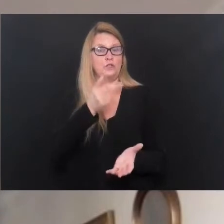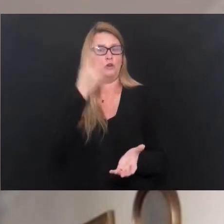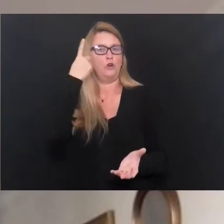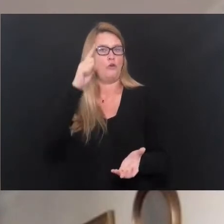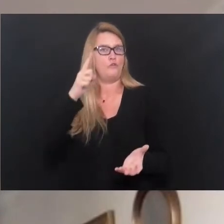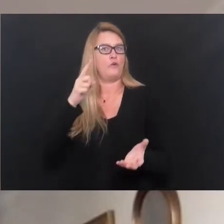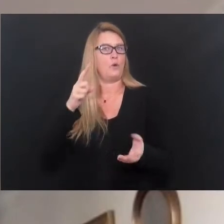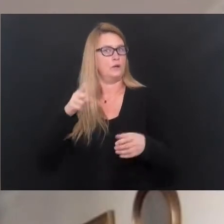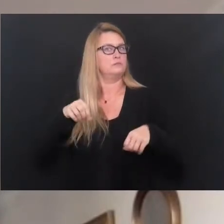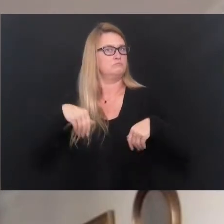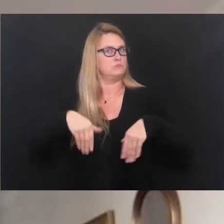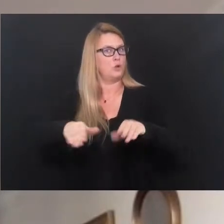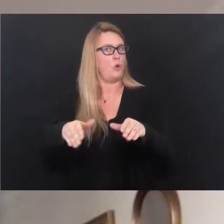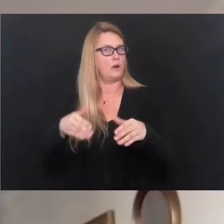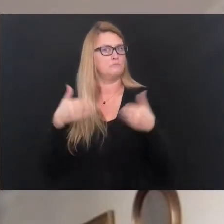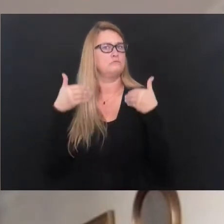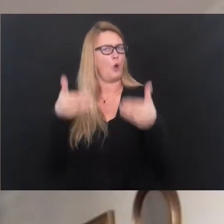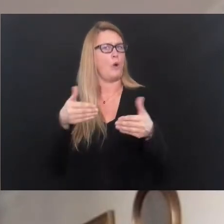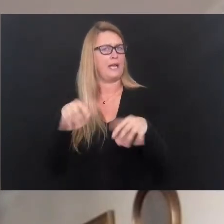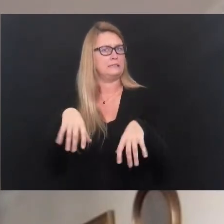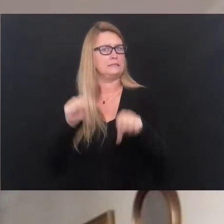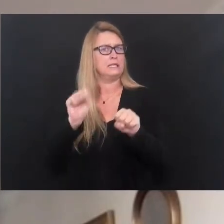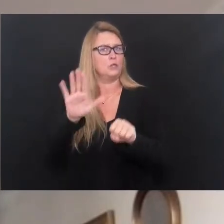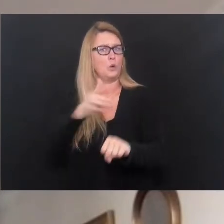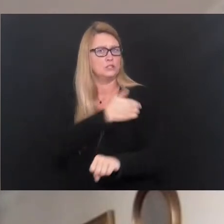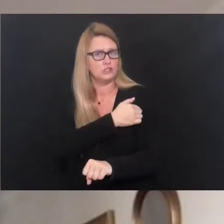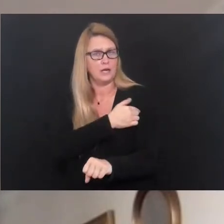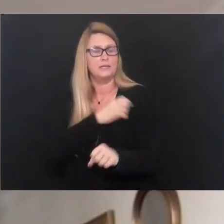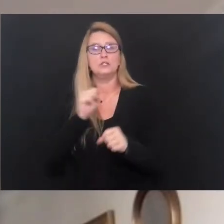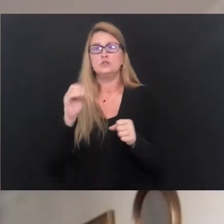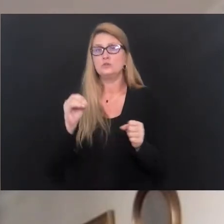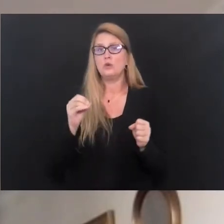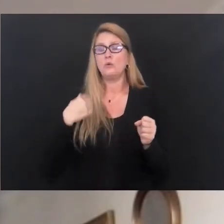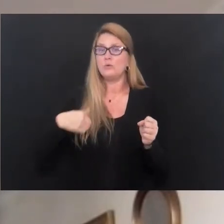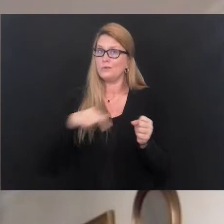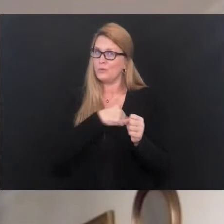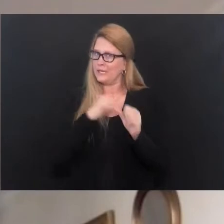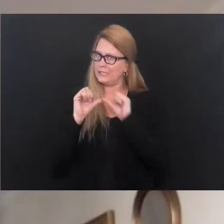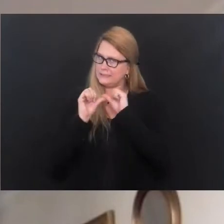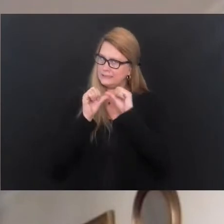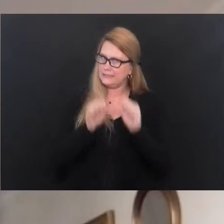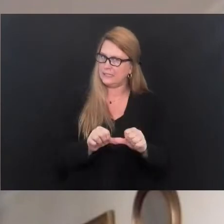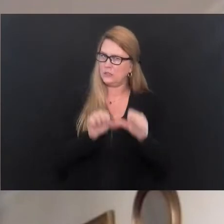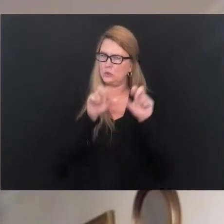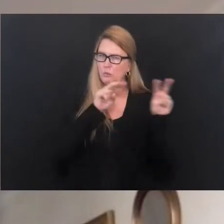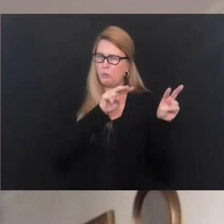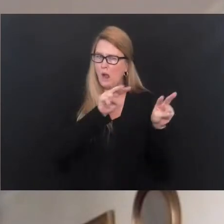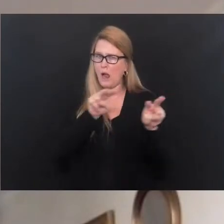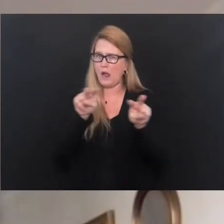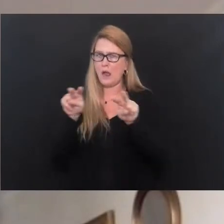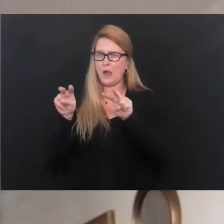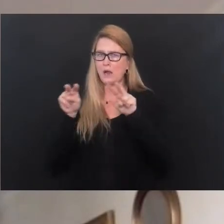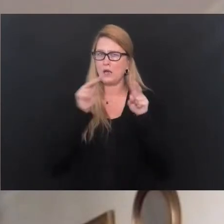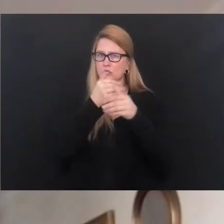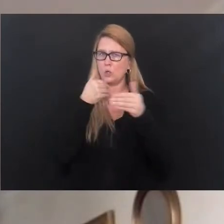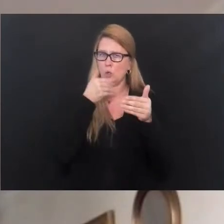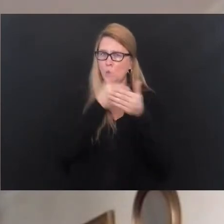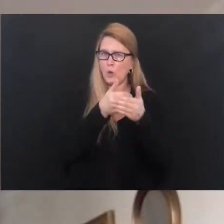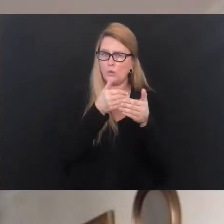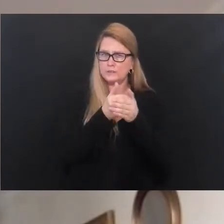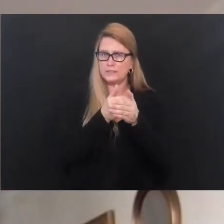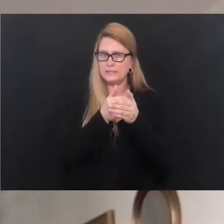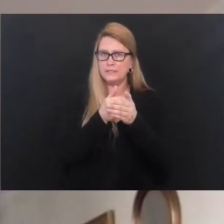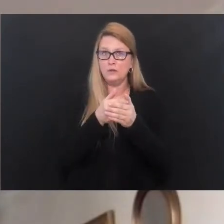open up eligibility to. So as we are continuing to watch very closely, like you suggest,